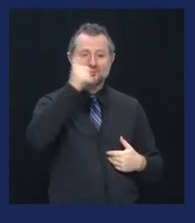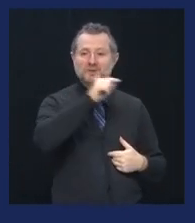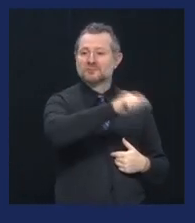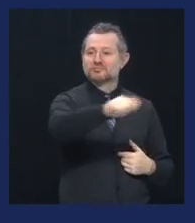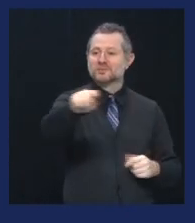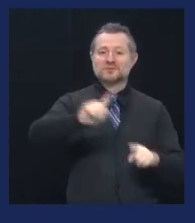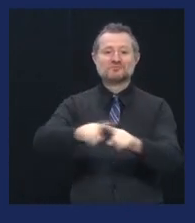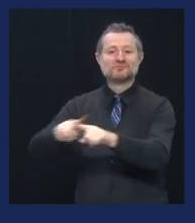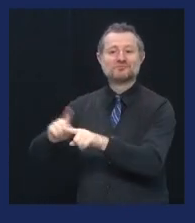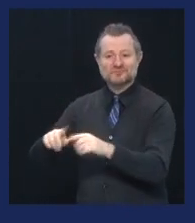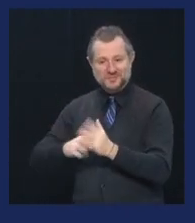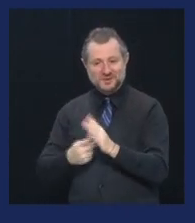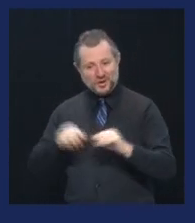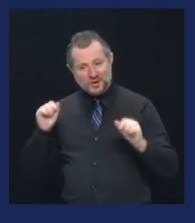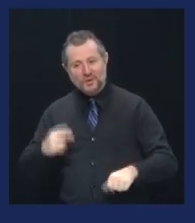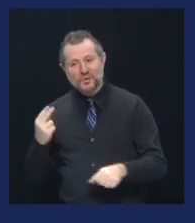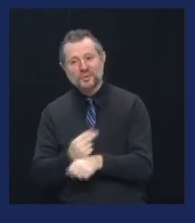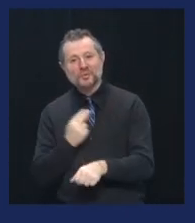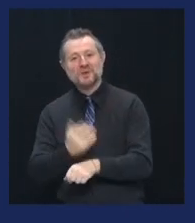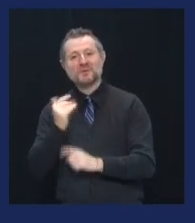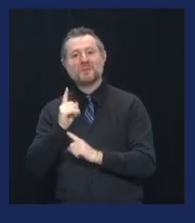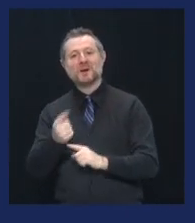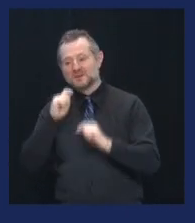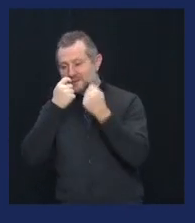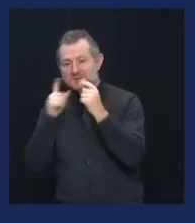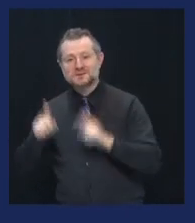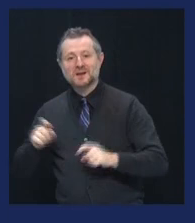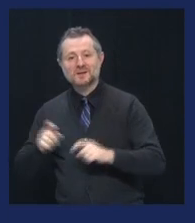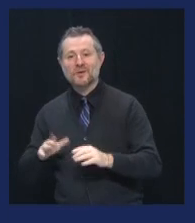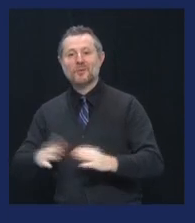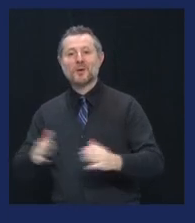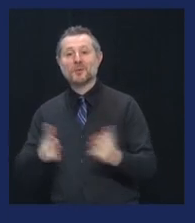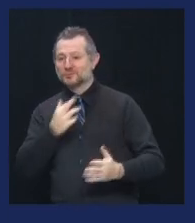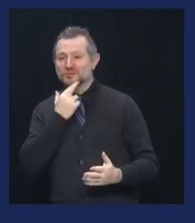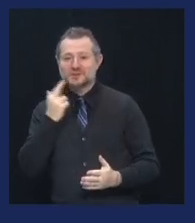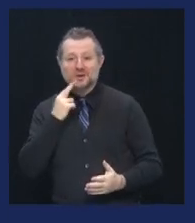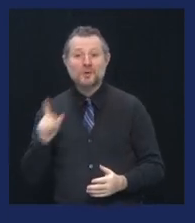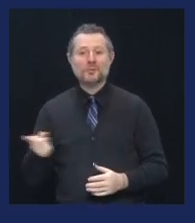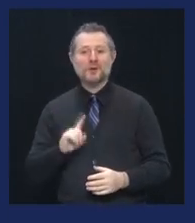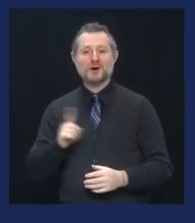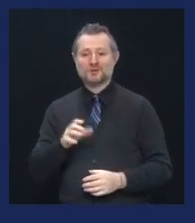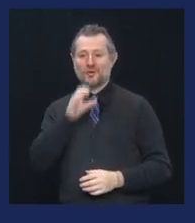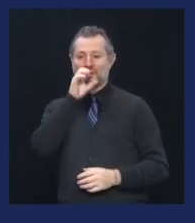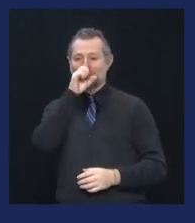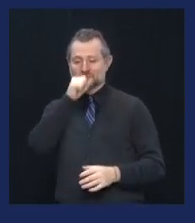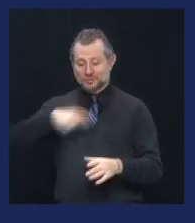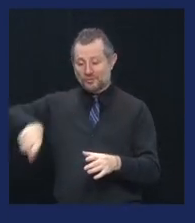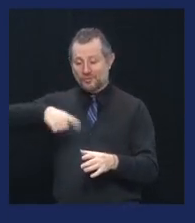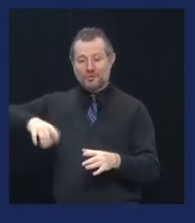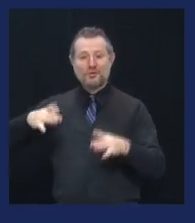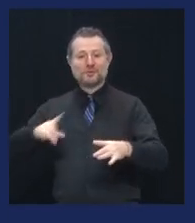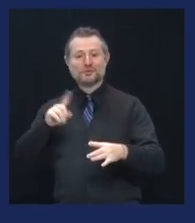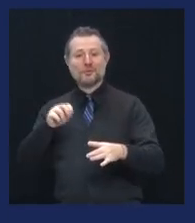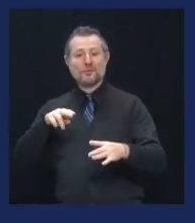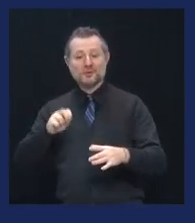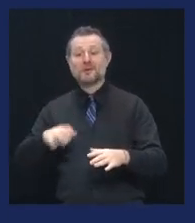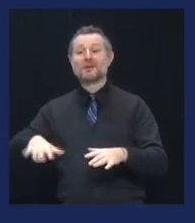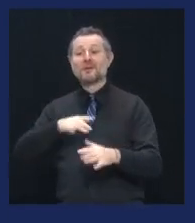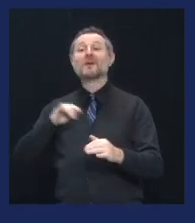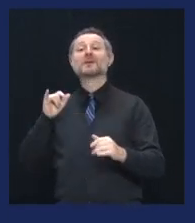use rapid testing to open restaurants in orange zones, theaters, offices? There are so